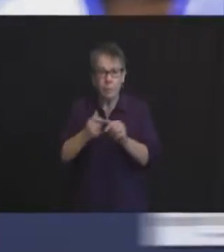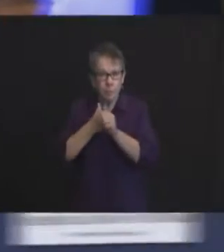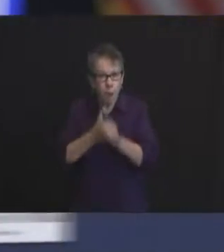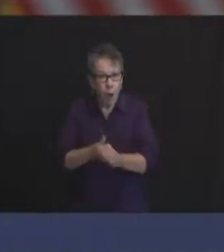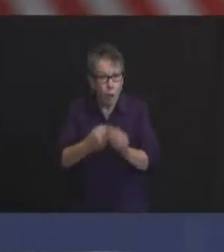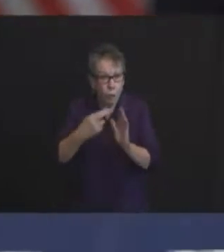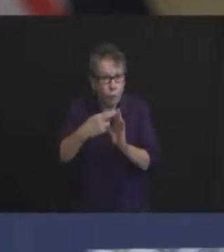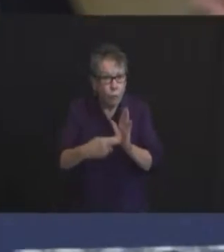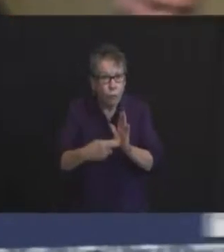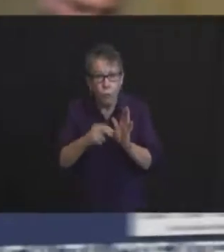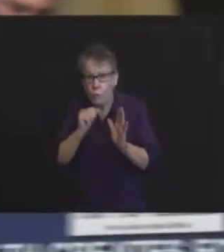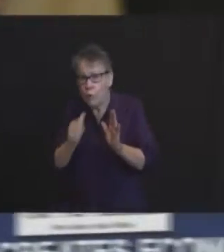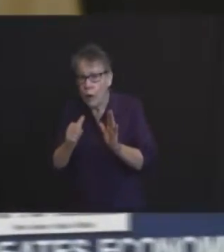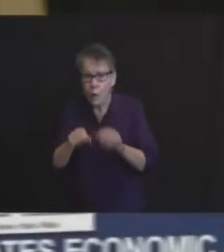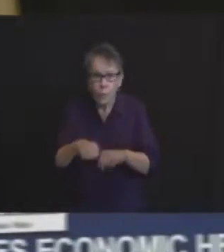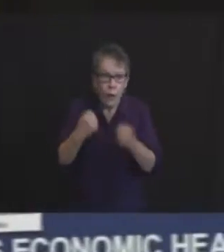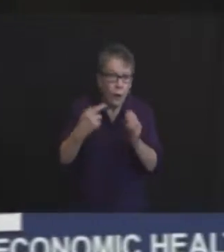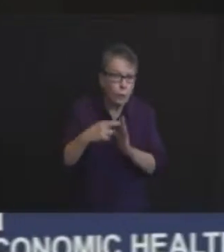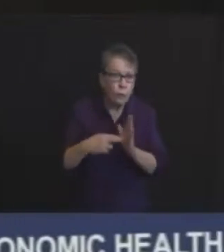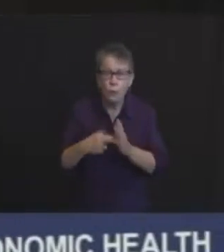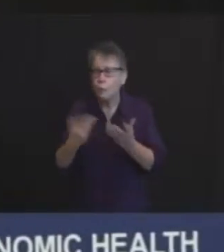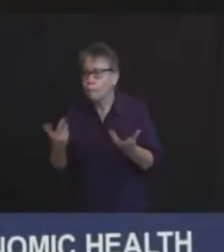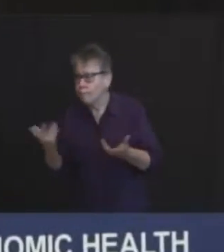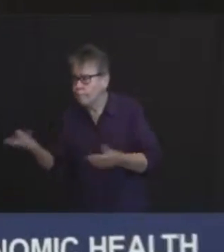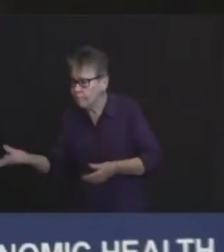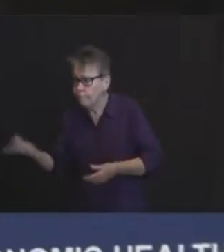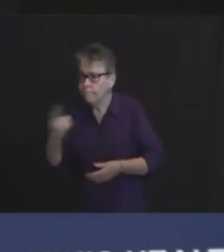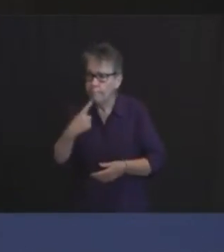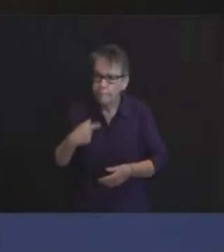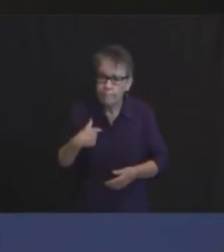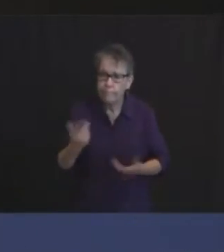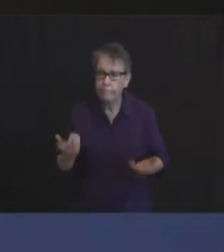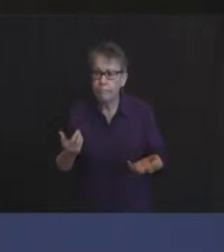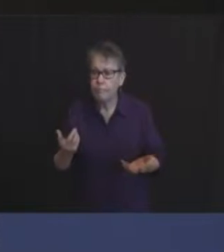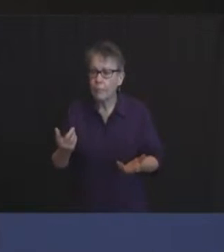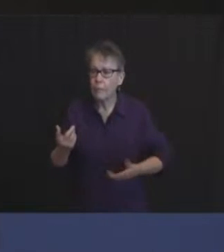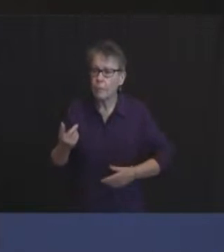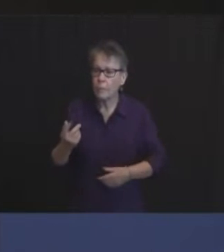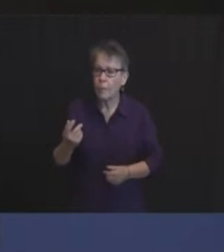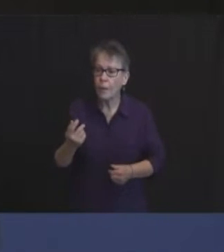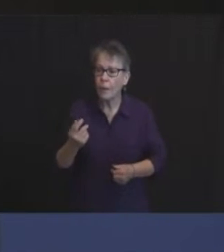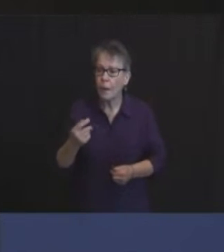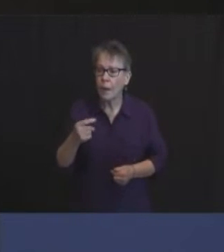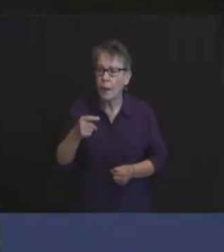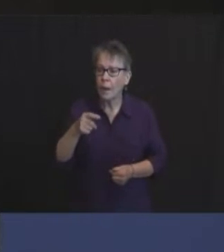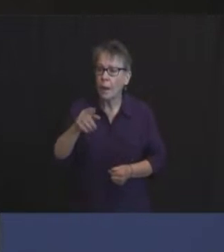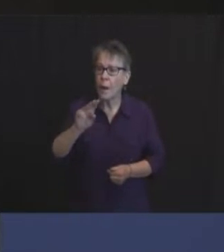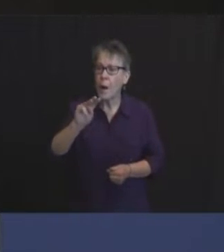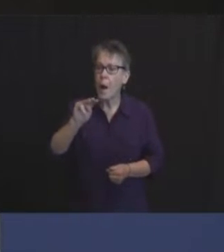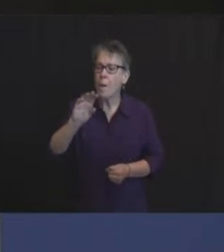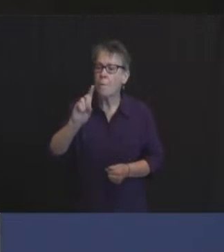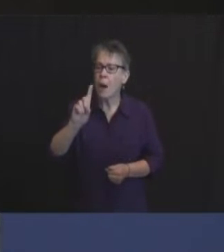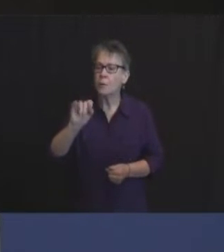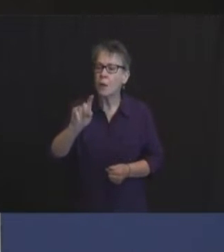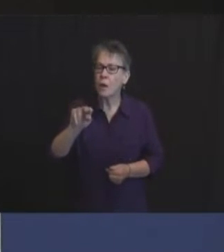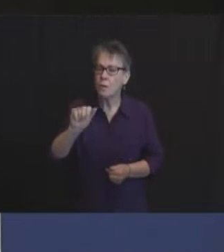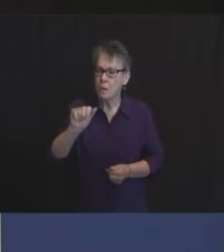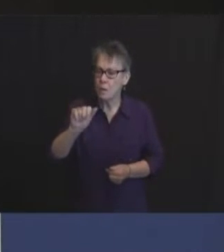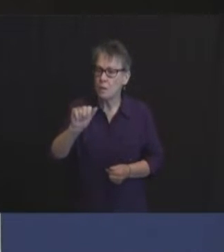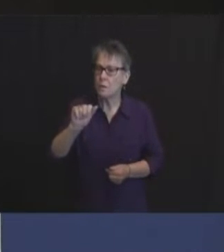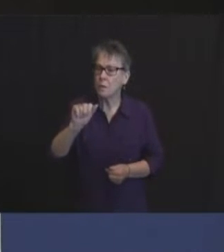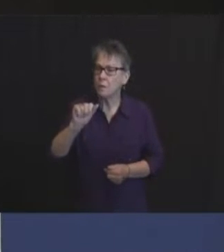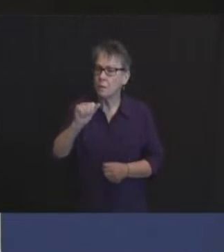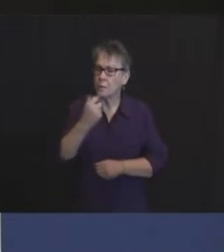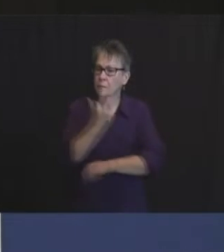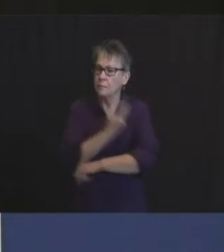Good afternoon. I received the Moderna vaccine at Morristown Medical Center, and the staff couldn't